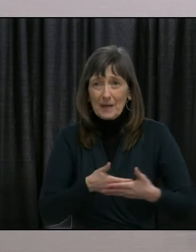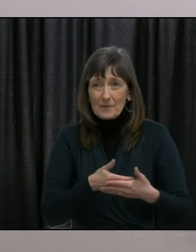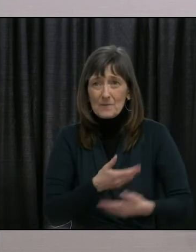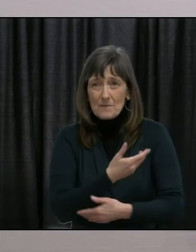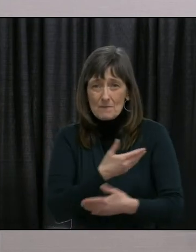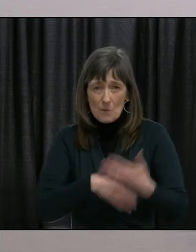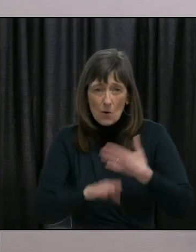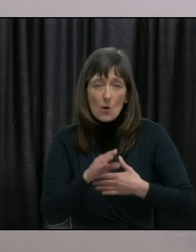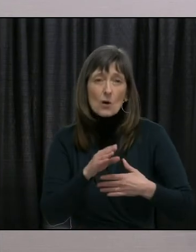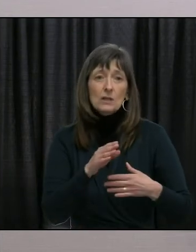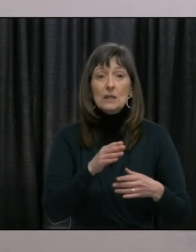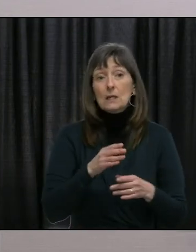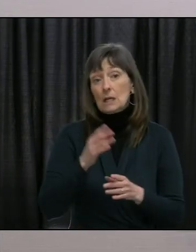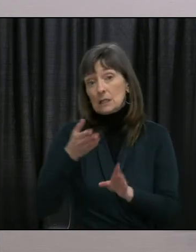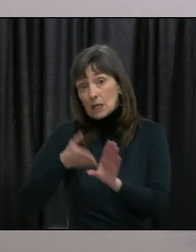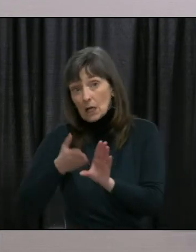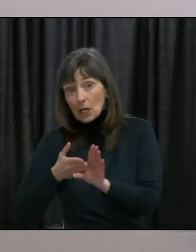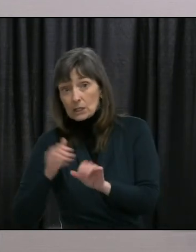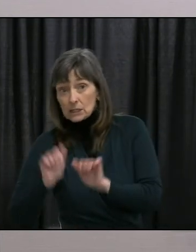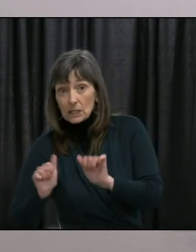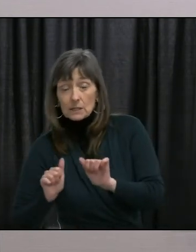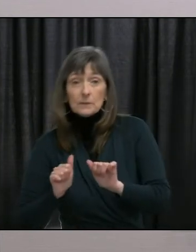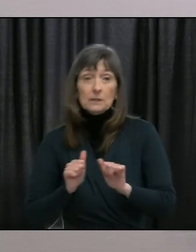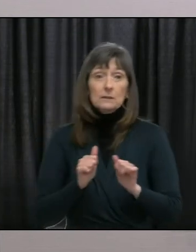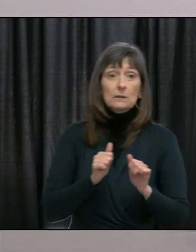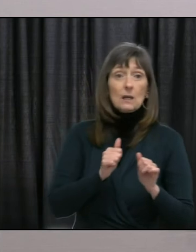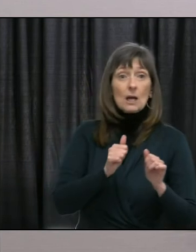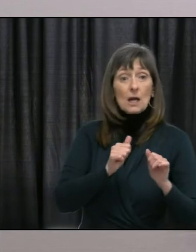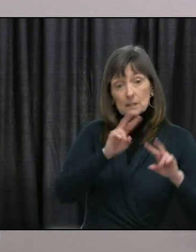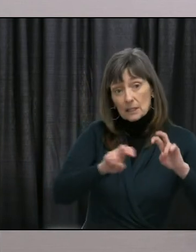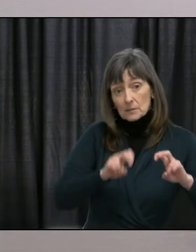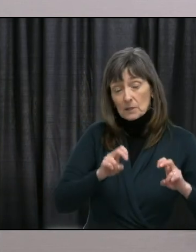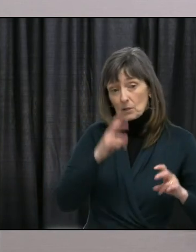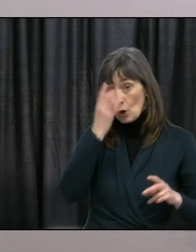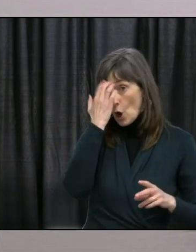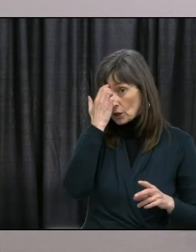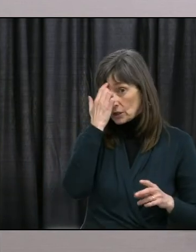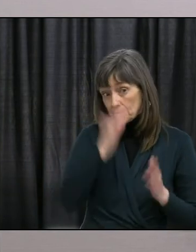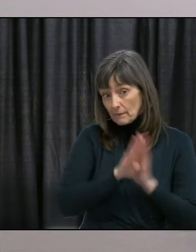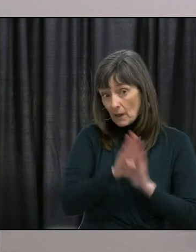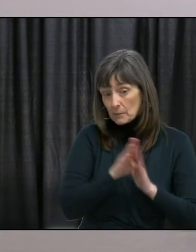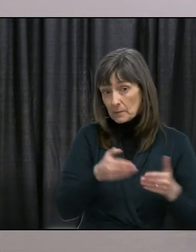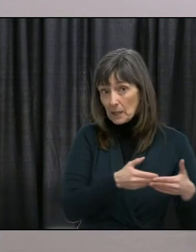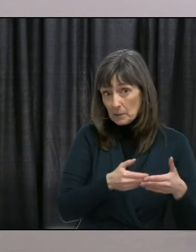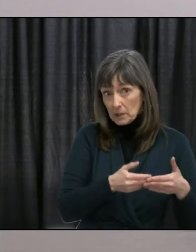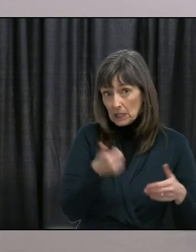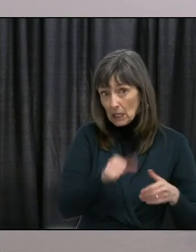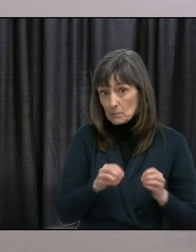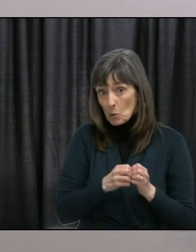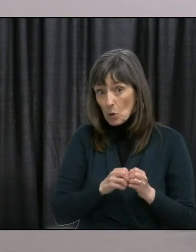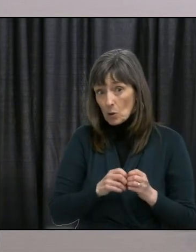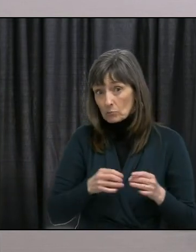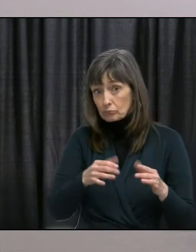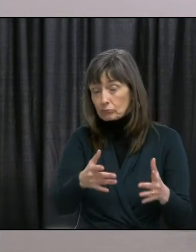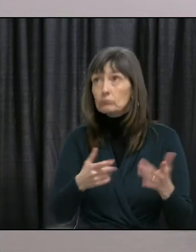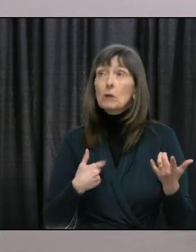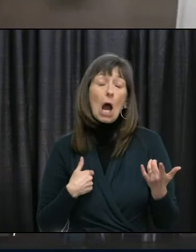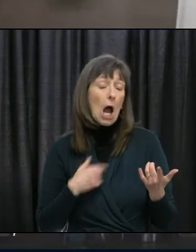those other services, has there any change on that front? I would be happy to get you some clarity around that,